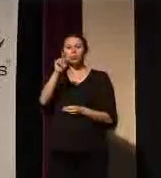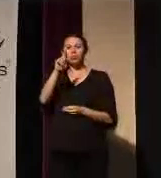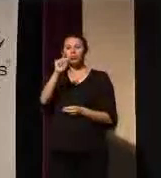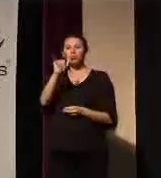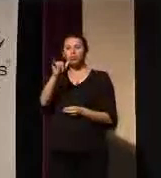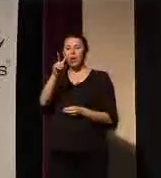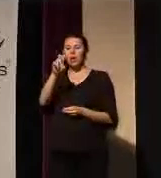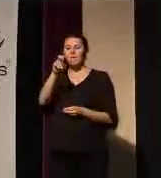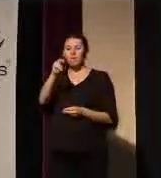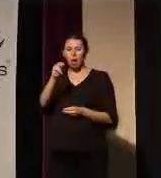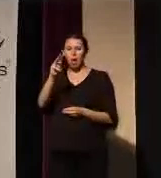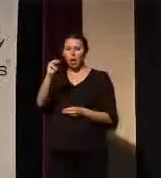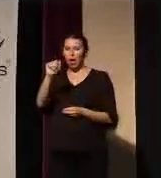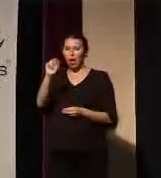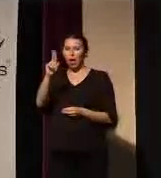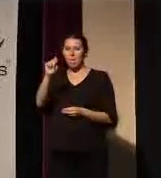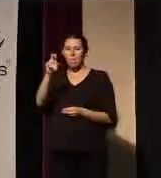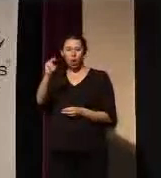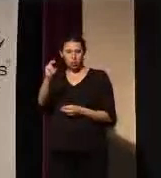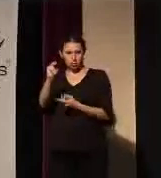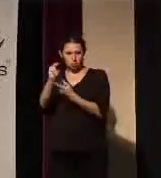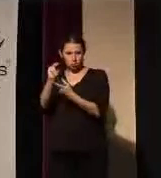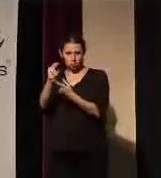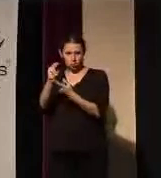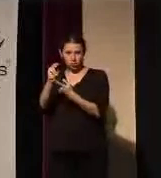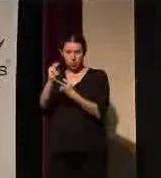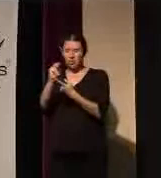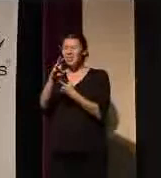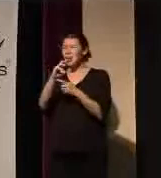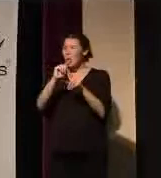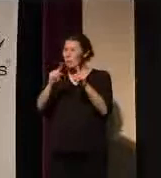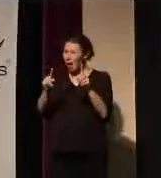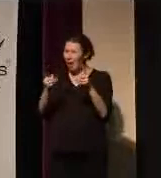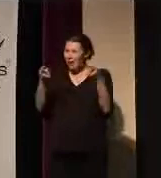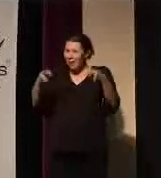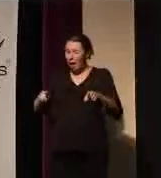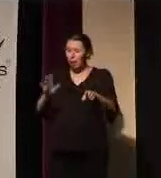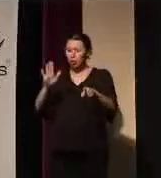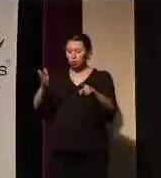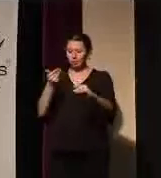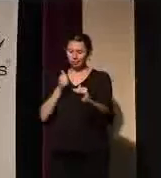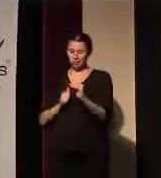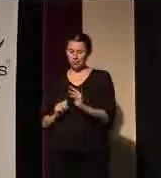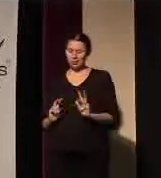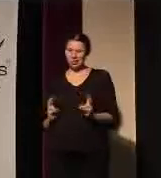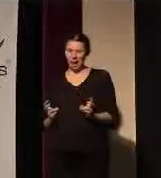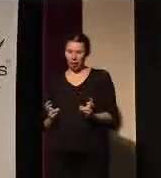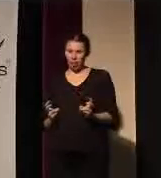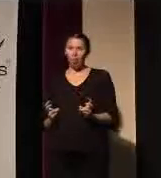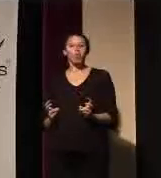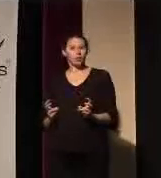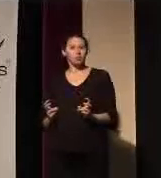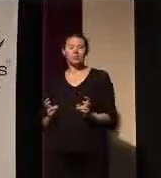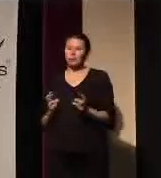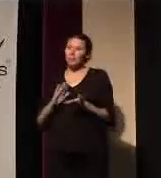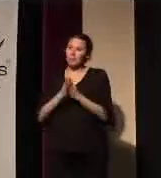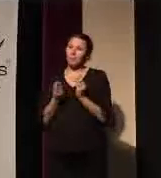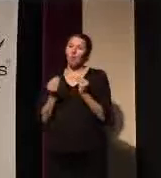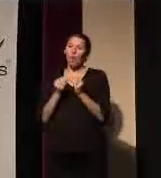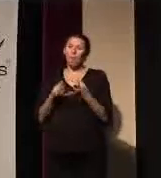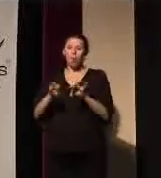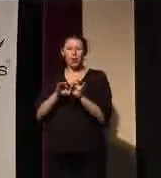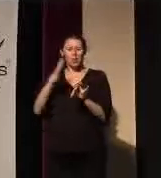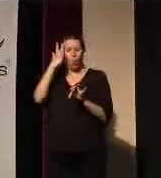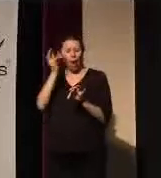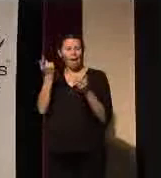turn, her subtitle became more important to us tonight, and that is why we continue to repeat it.